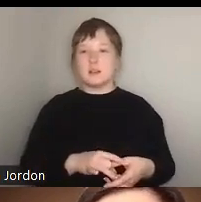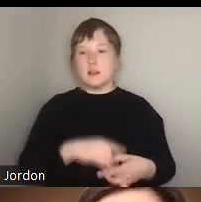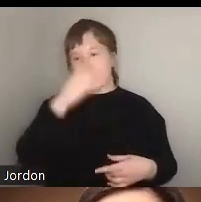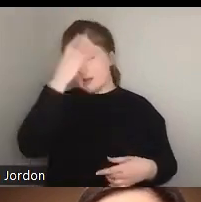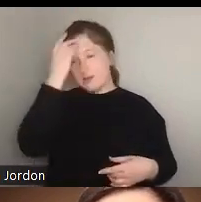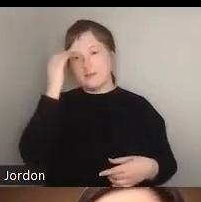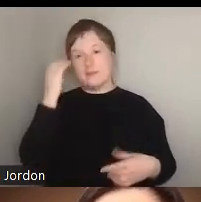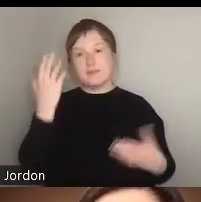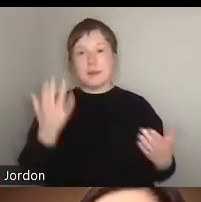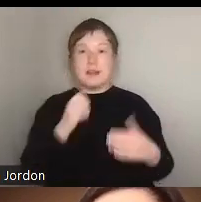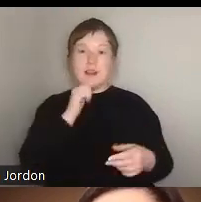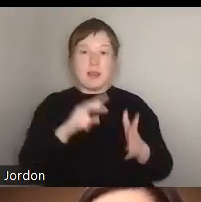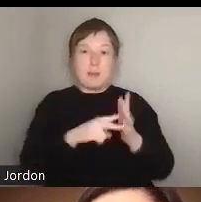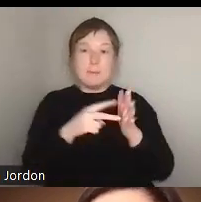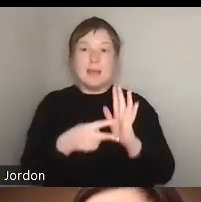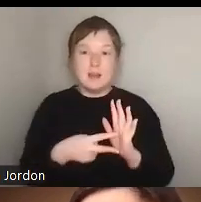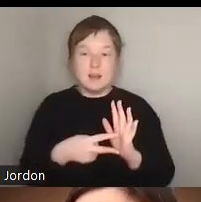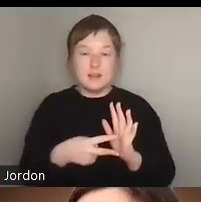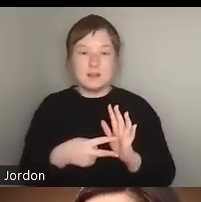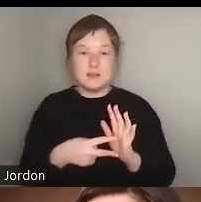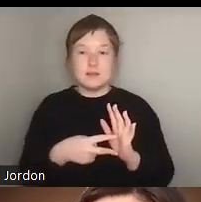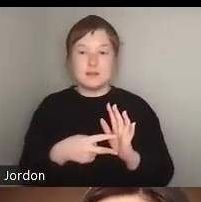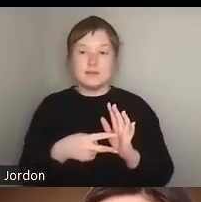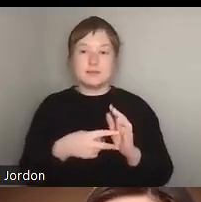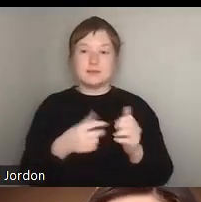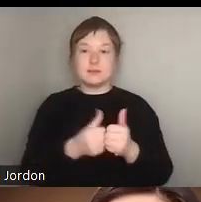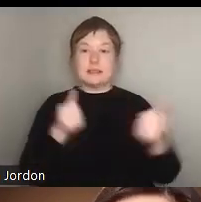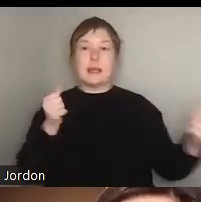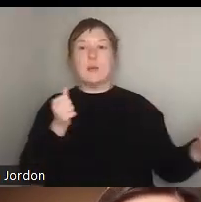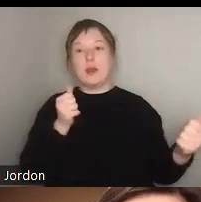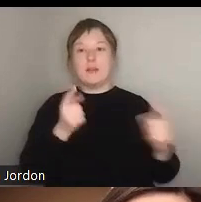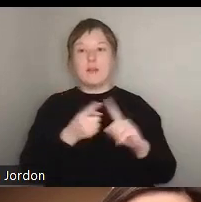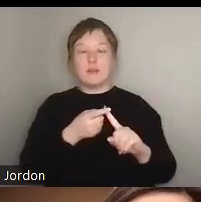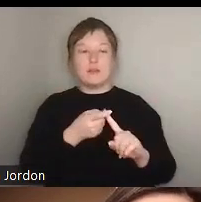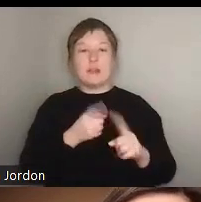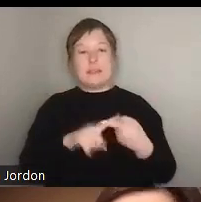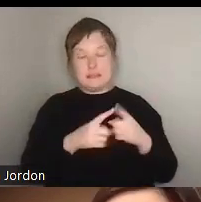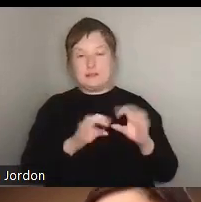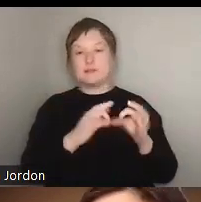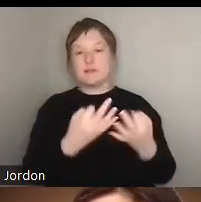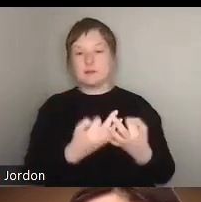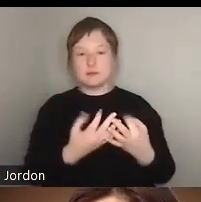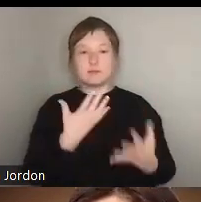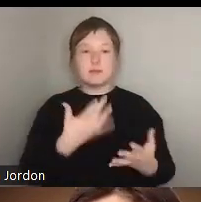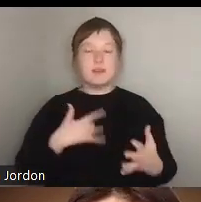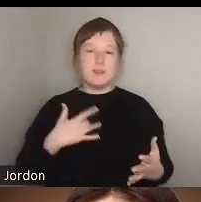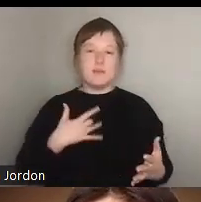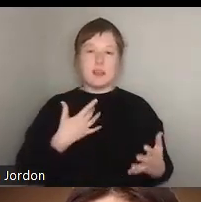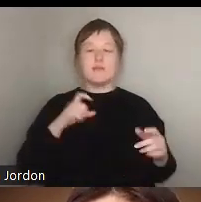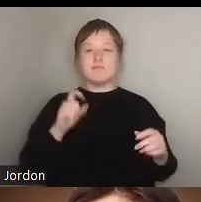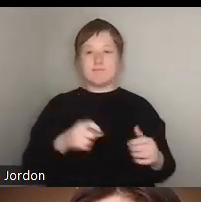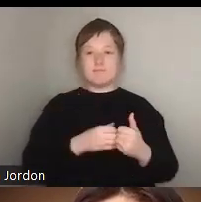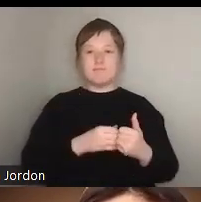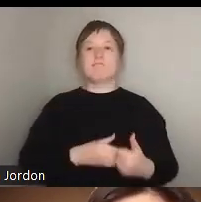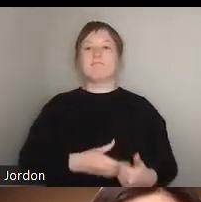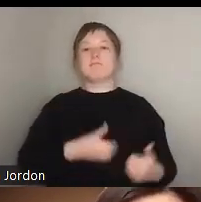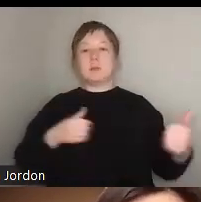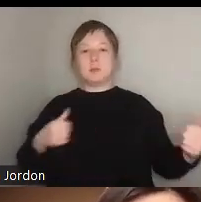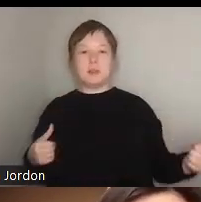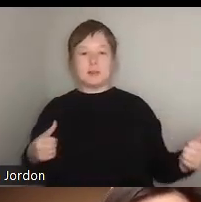partner is intentionally keeping them away from friends or family. They might just begin to withdraw from themselves.